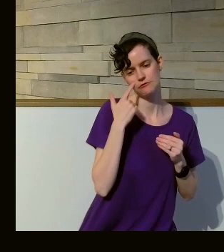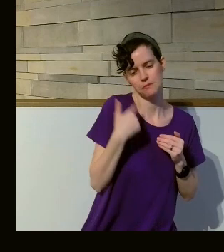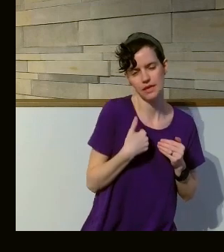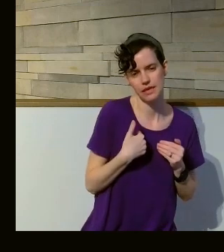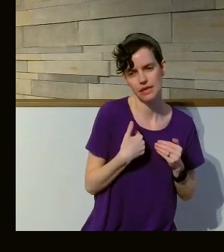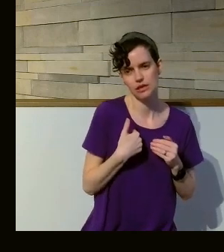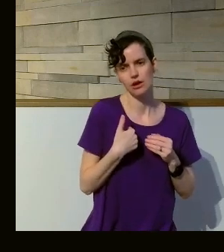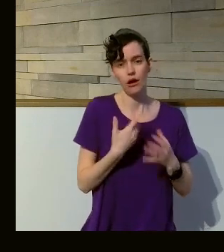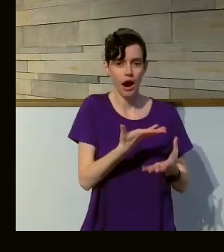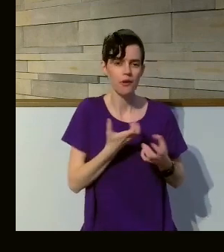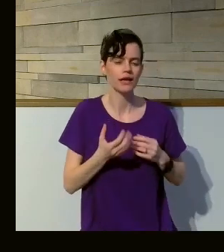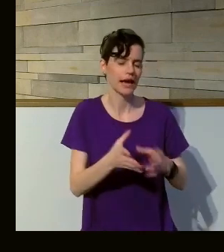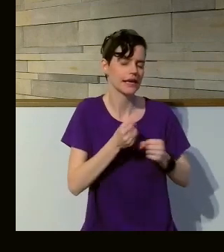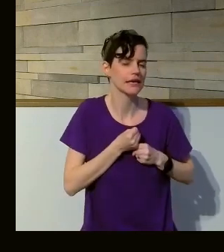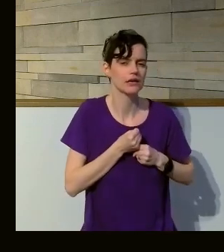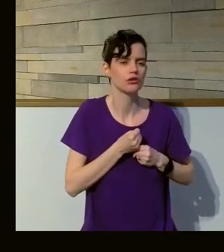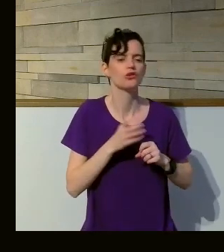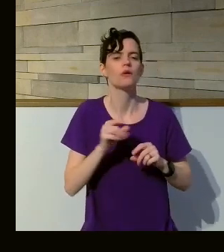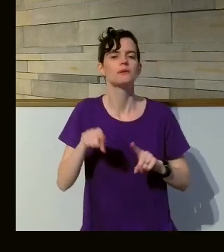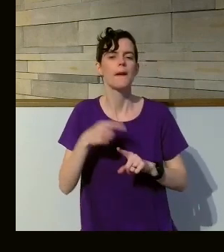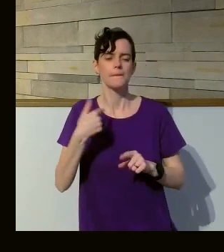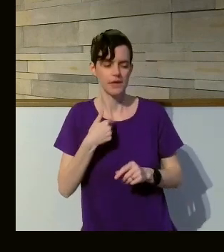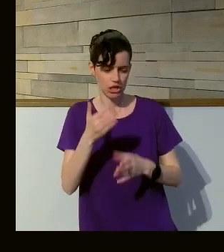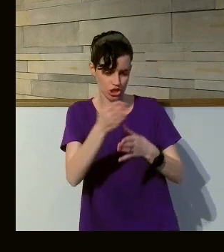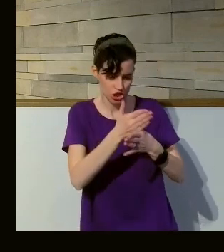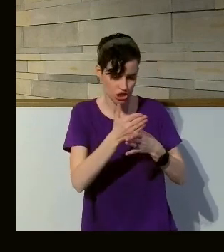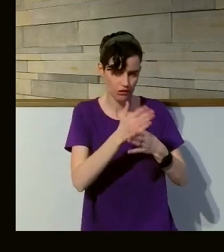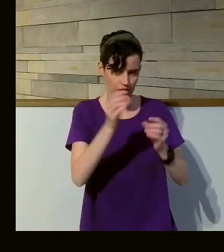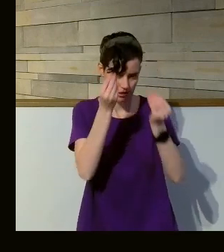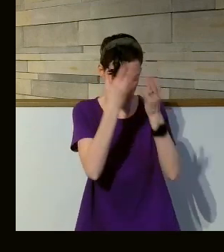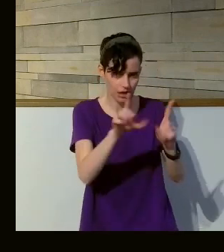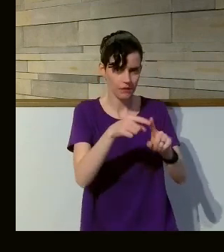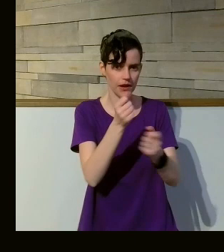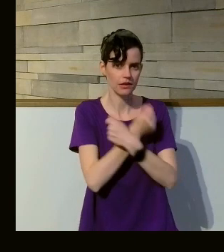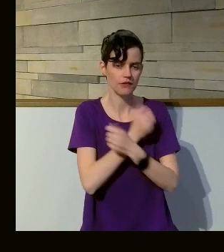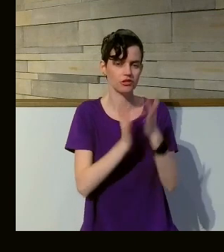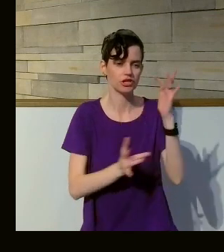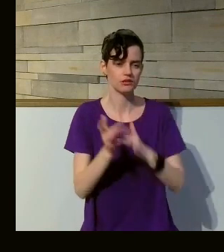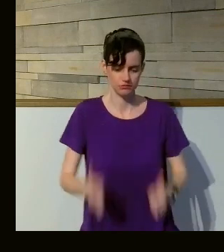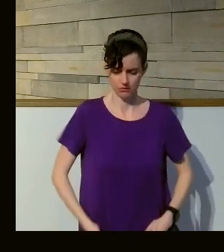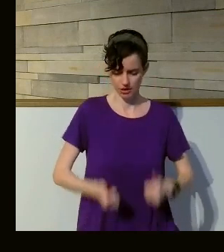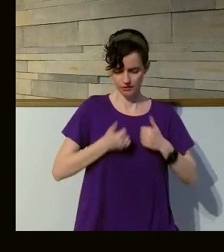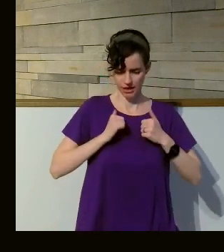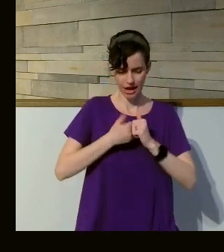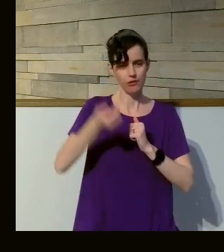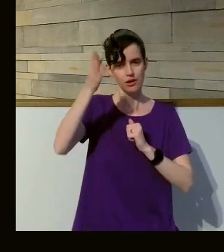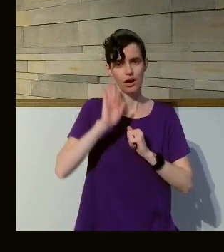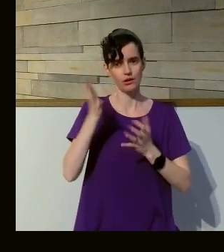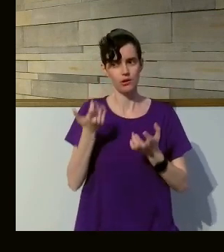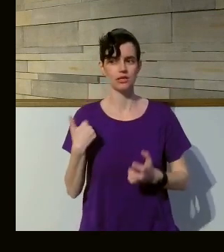want. It's about me sharing the love of Jesus and about living this life the way God has called me to live